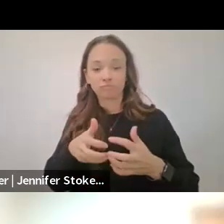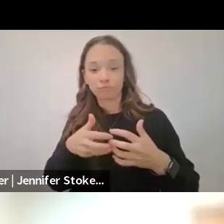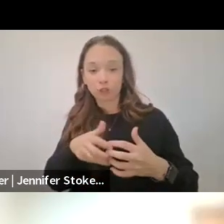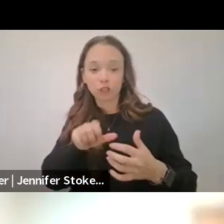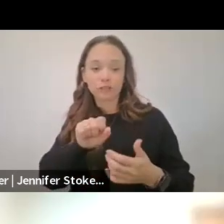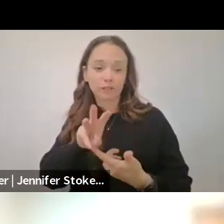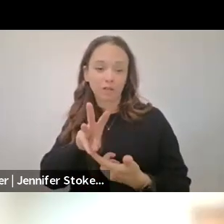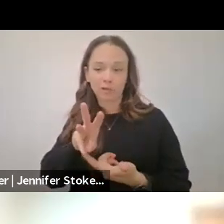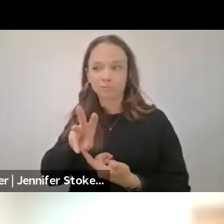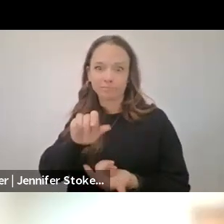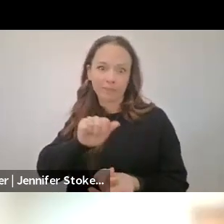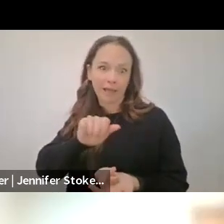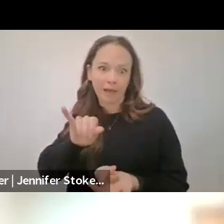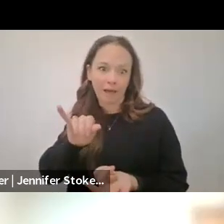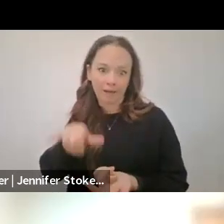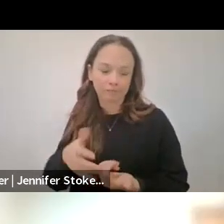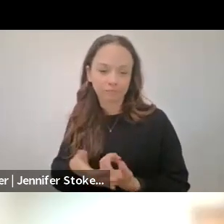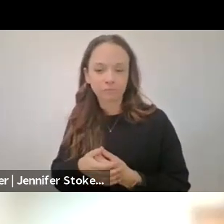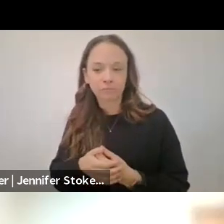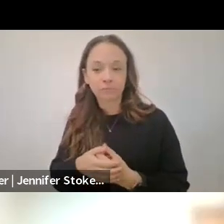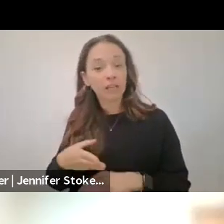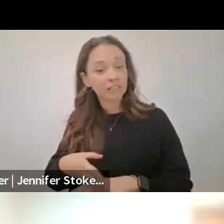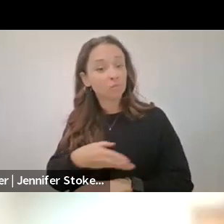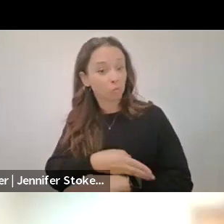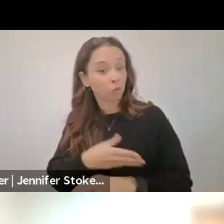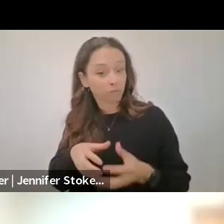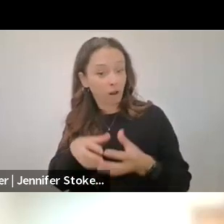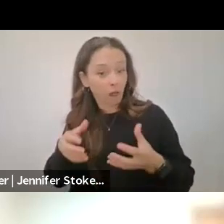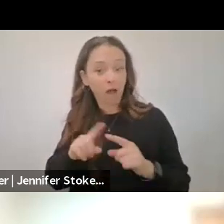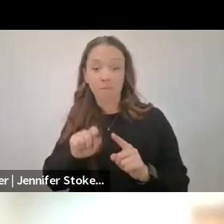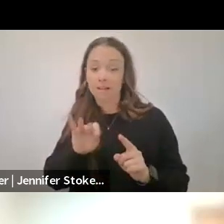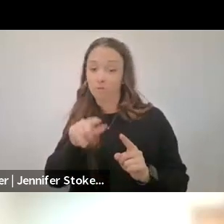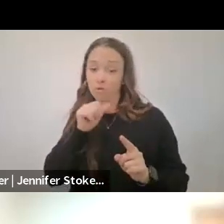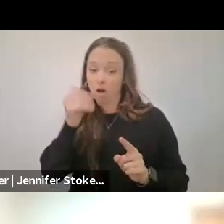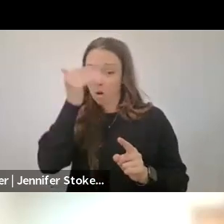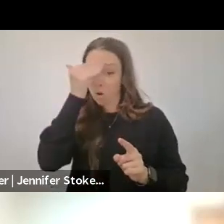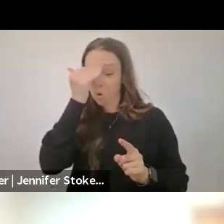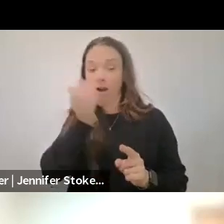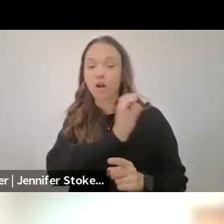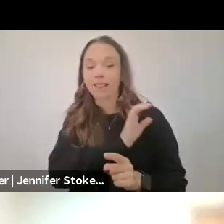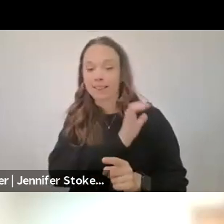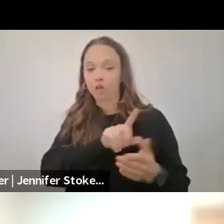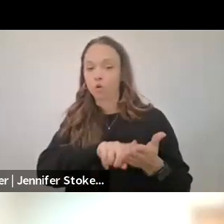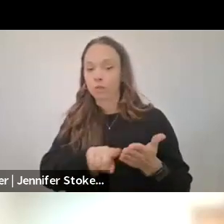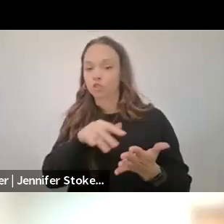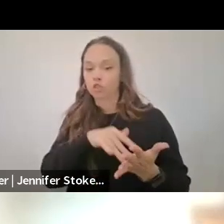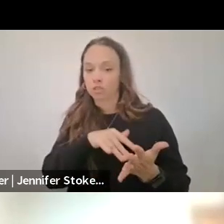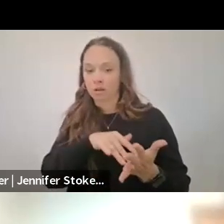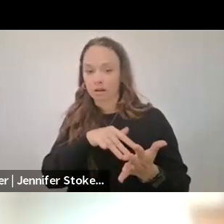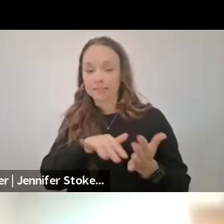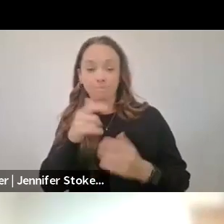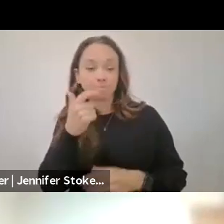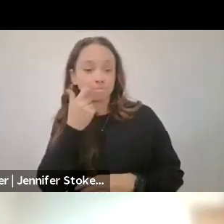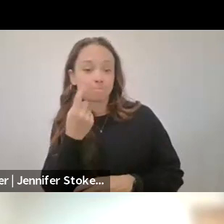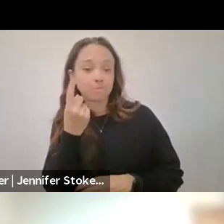And it's improved quite a bit. But if you're not aware of it, there have been clinical research studies done. And the most recent